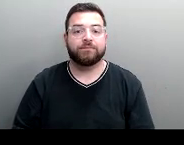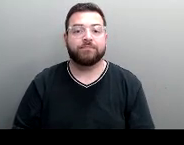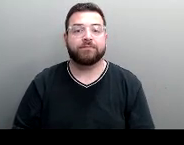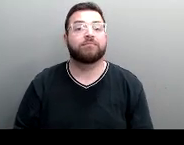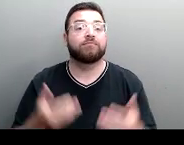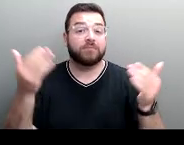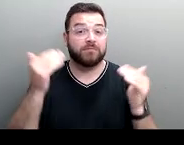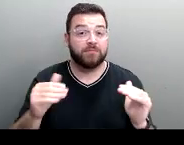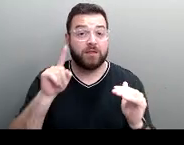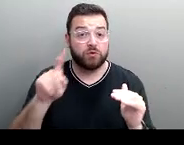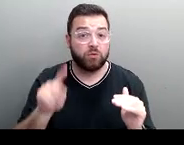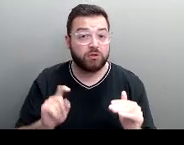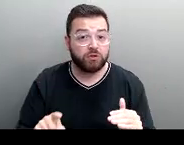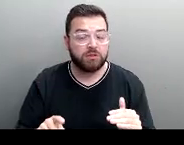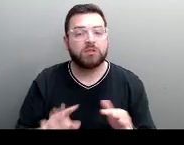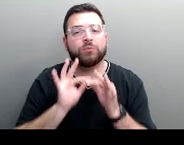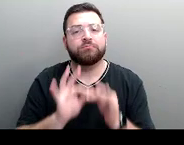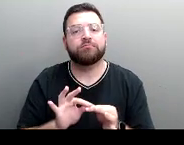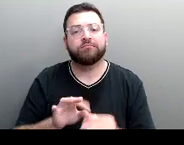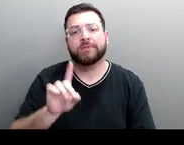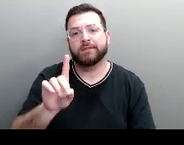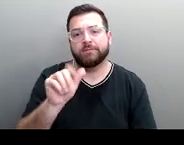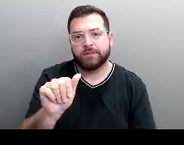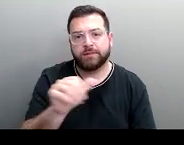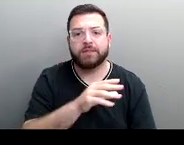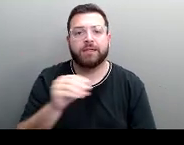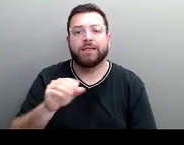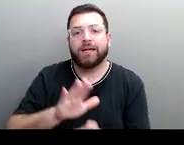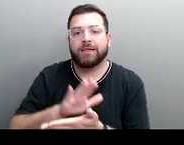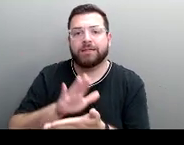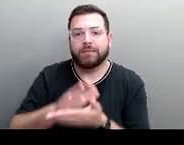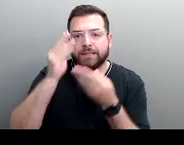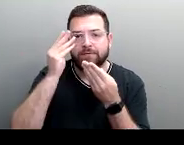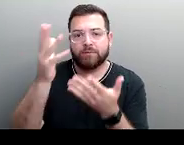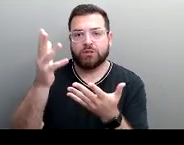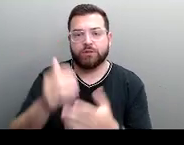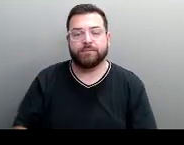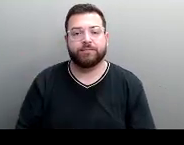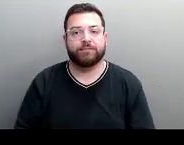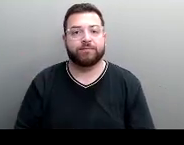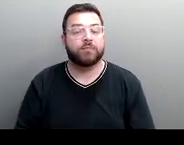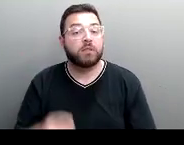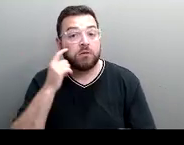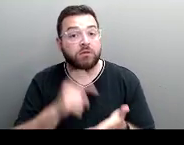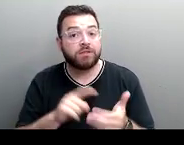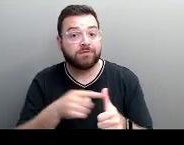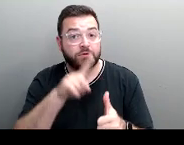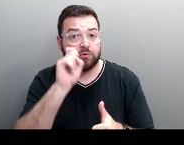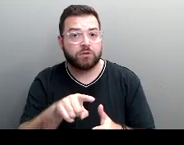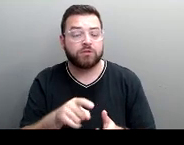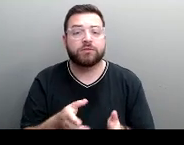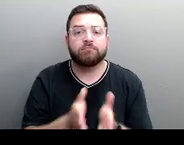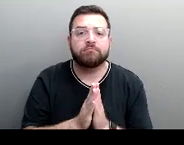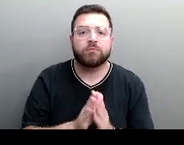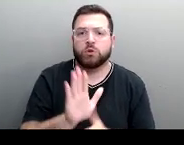The next couple of questions are regarding disability and academic info. And you'll see that the first question asks, how would you describe